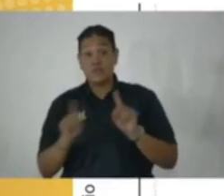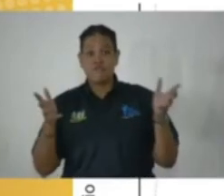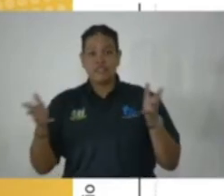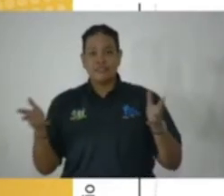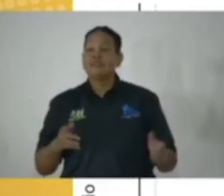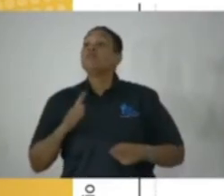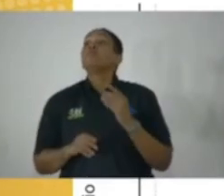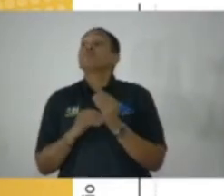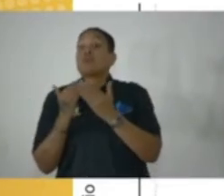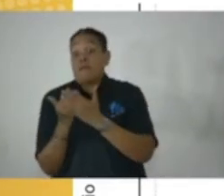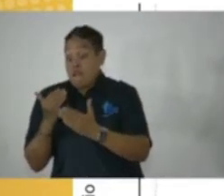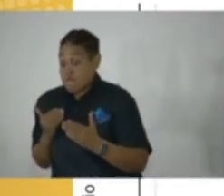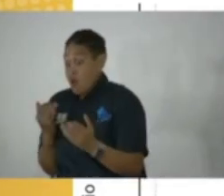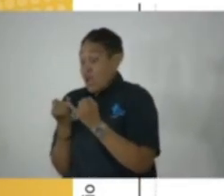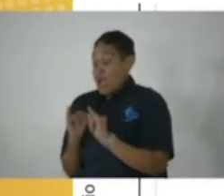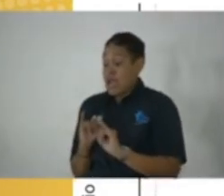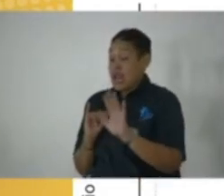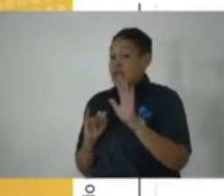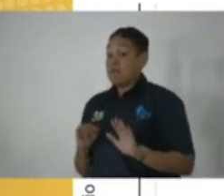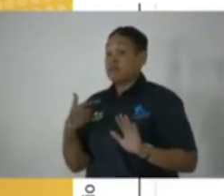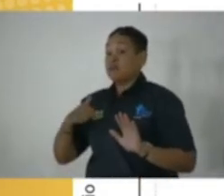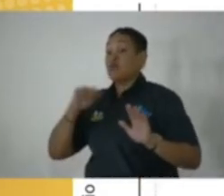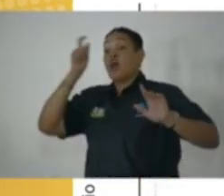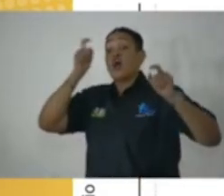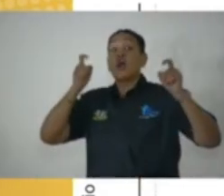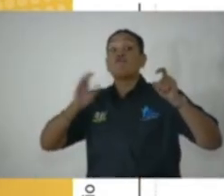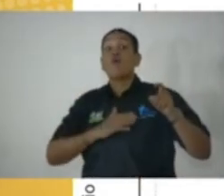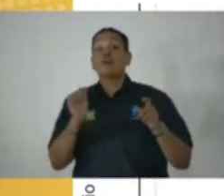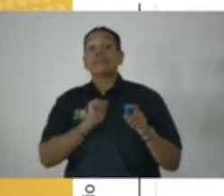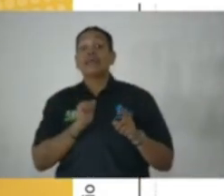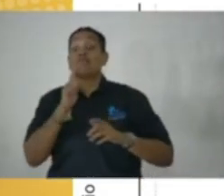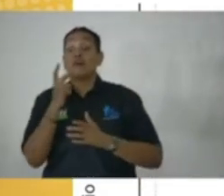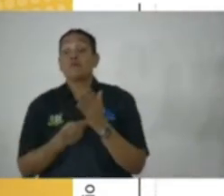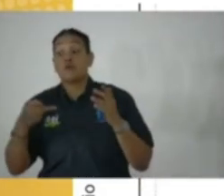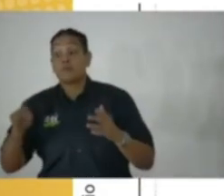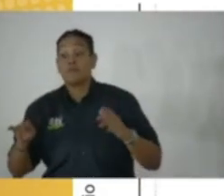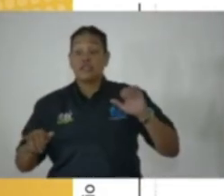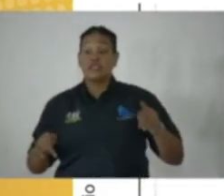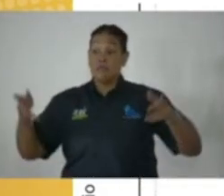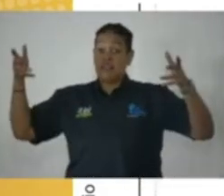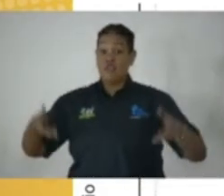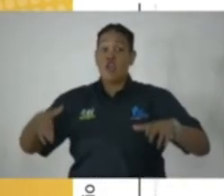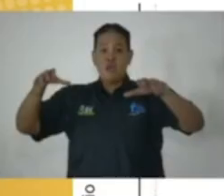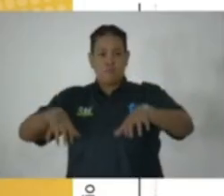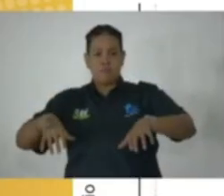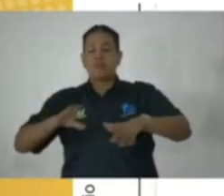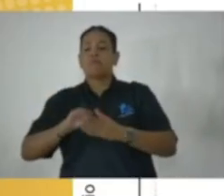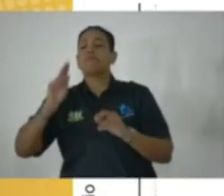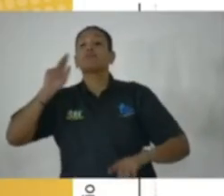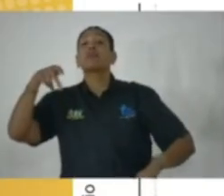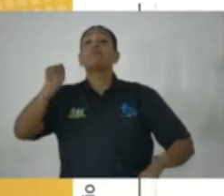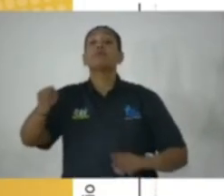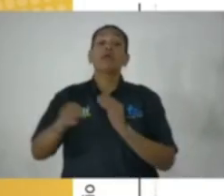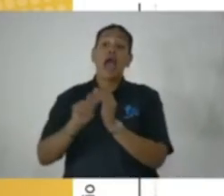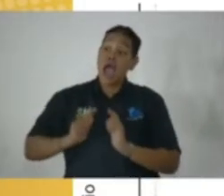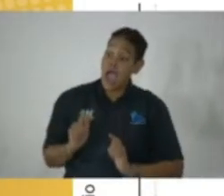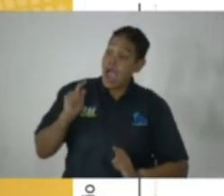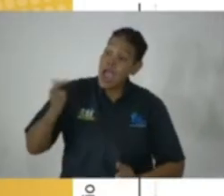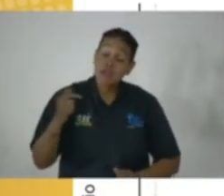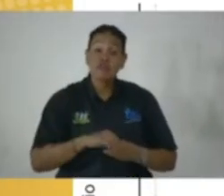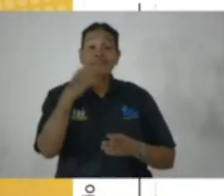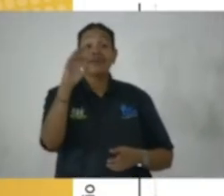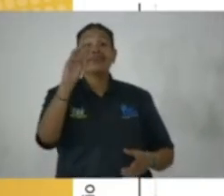things. That before independence, we were governing ourselves and both the PMP and the JLP existed. The PMP handed over the baton